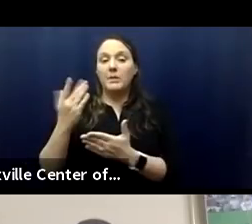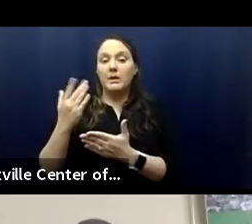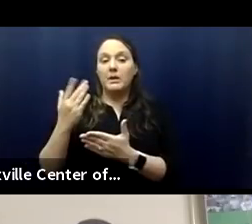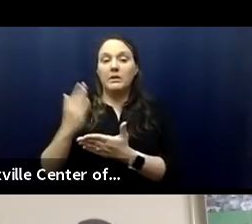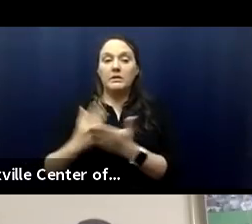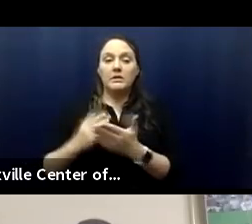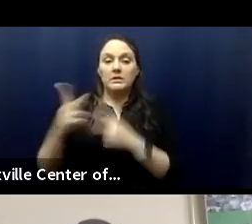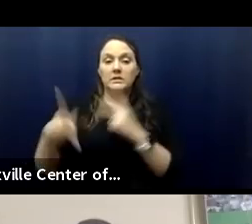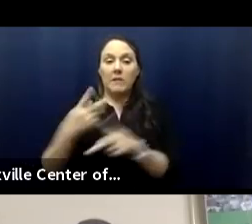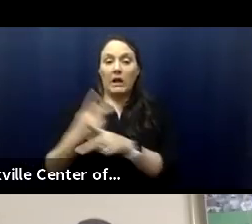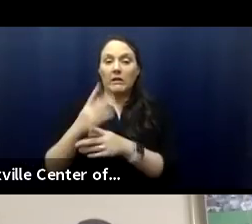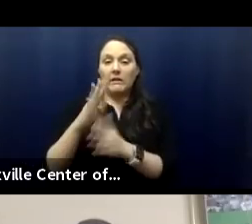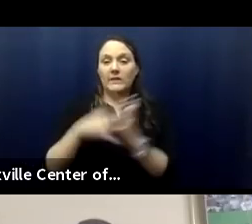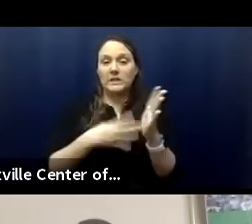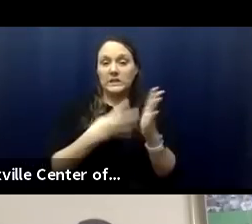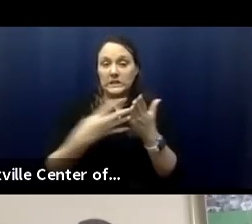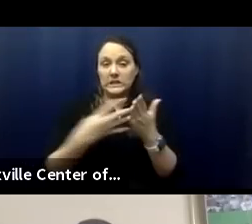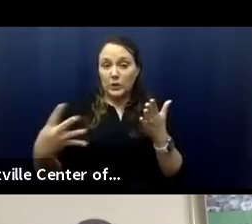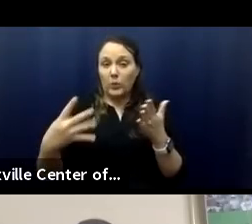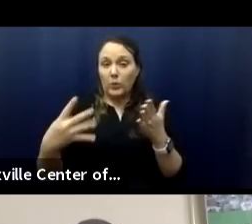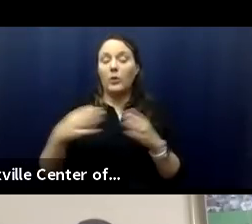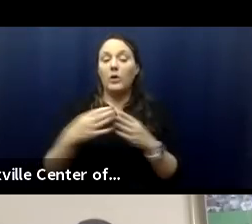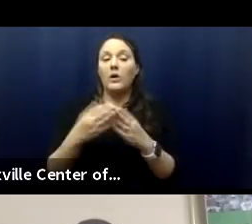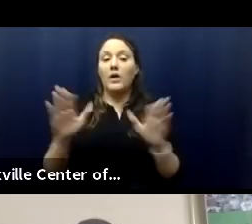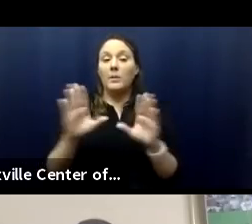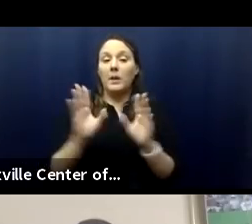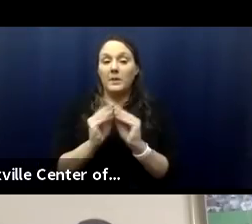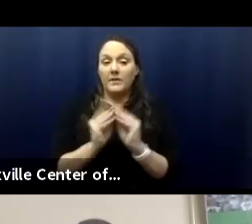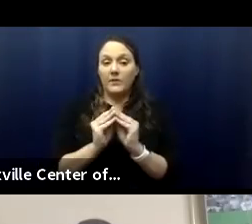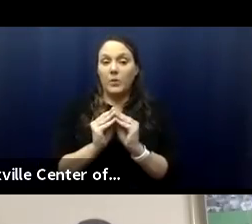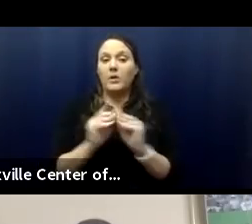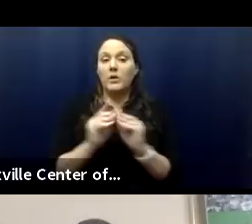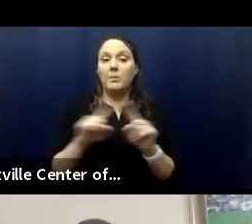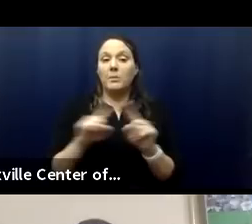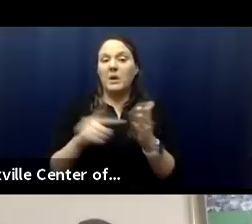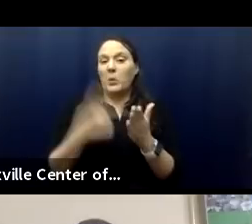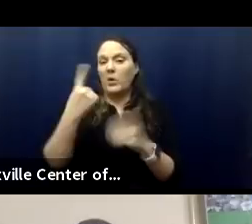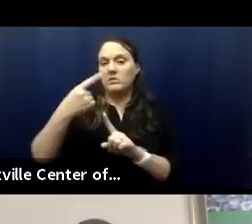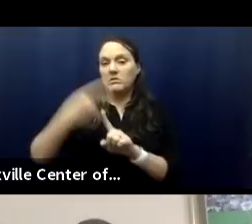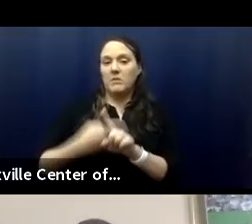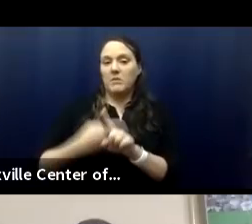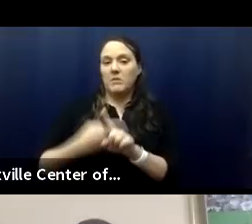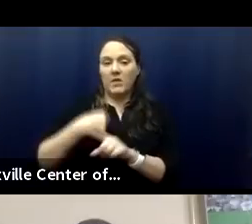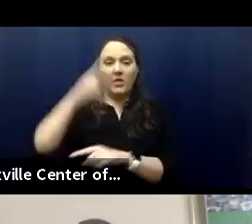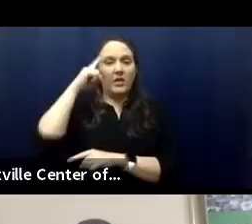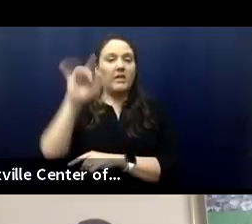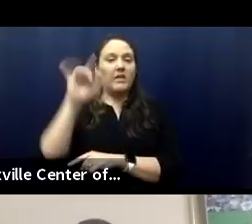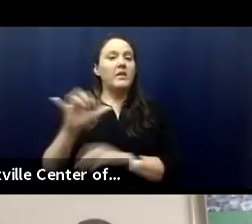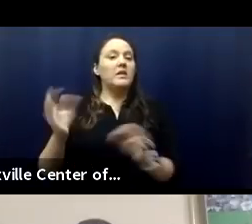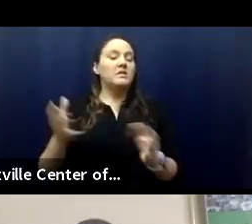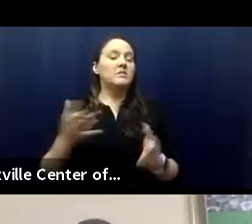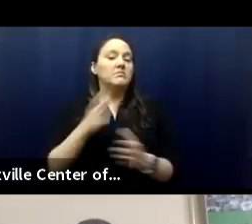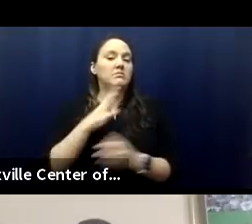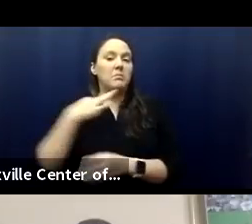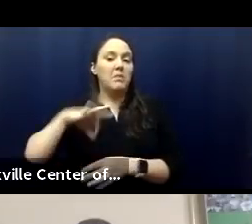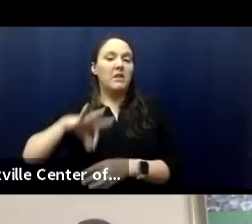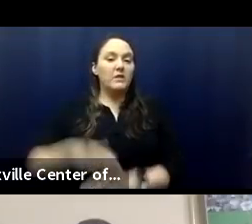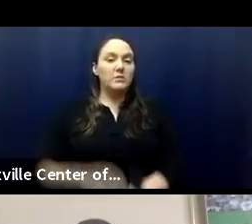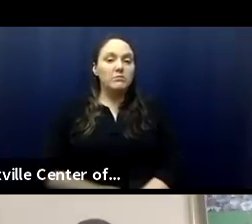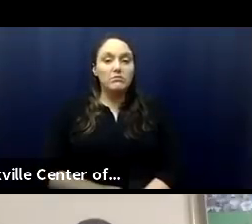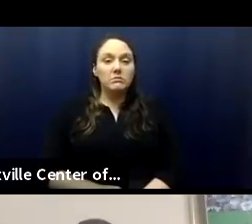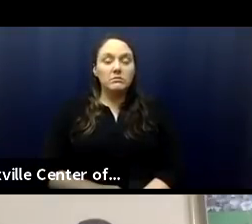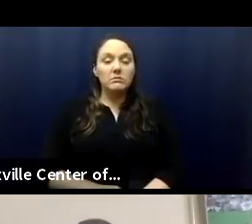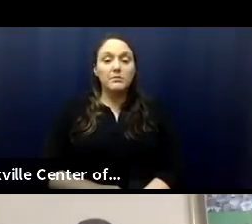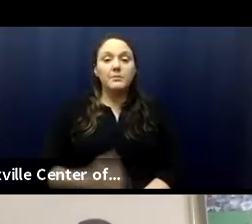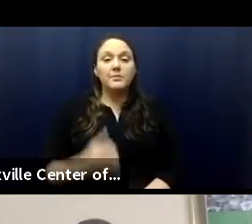forum, not every week, but once a month or so, I think that would be beneficial. I would